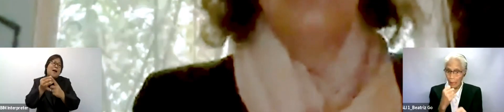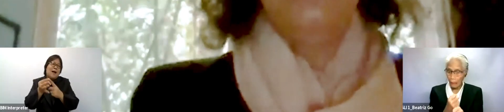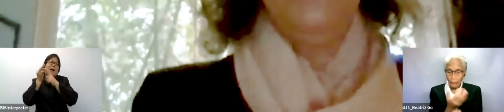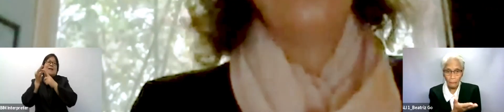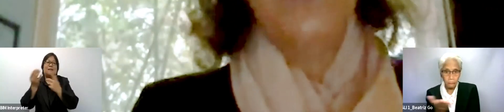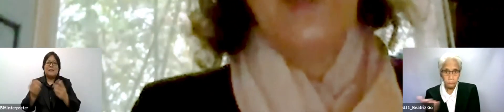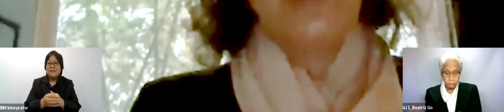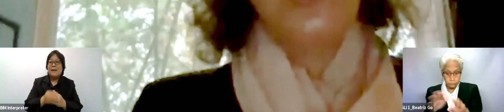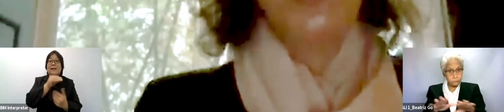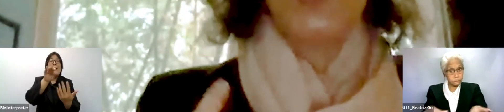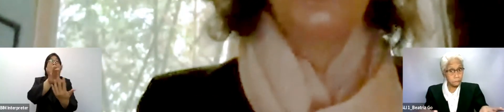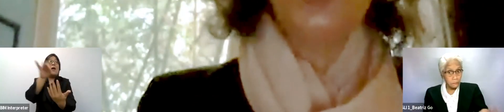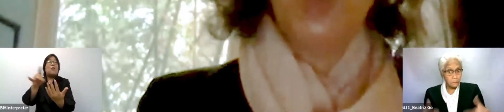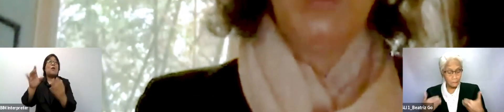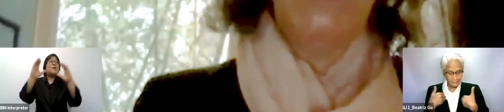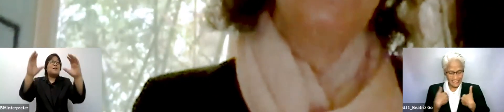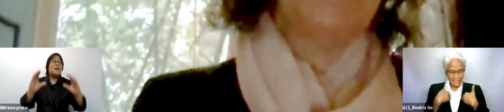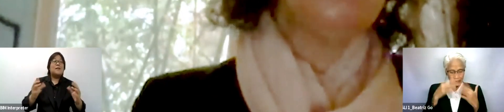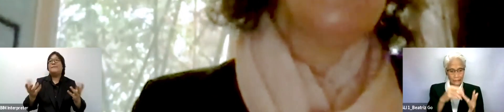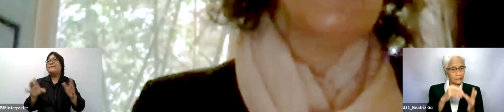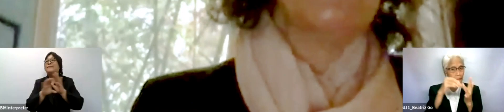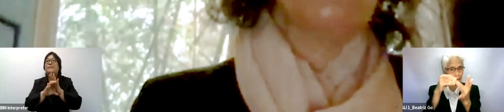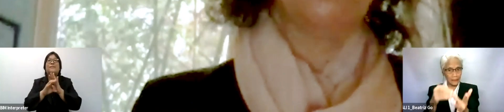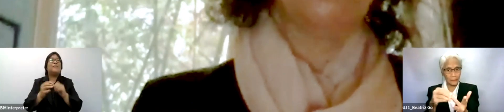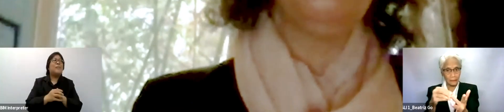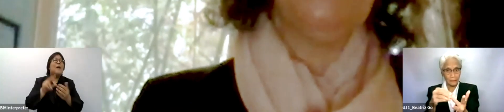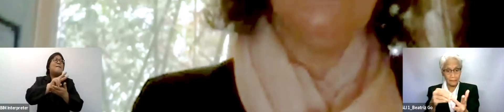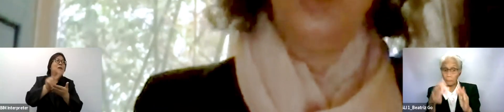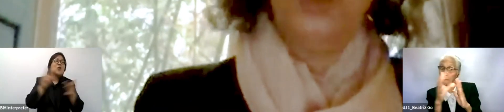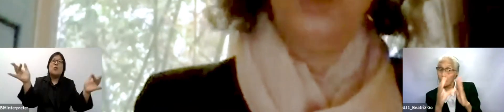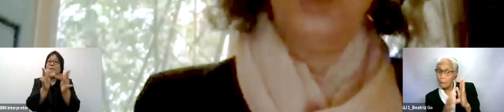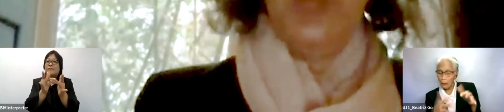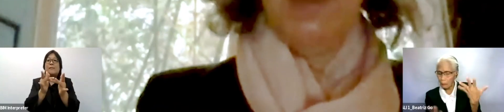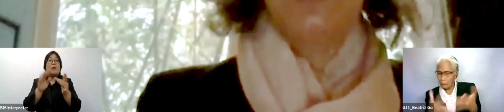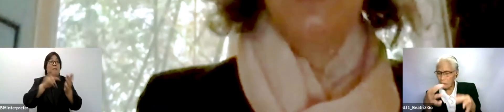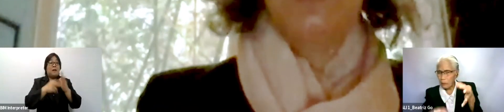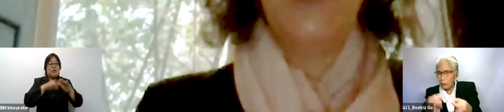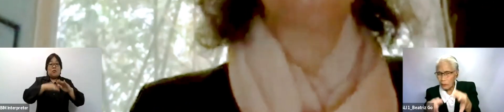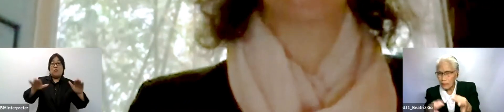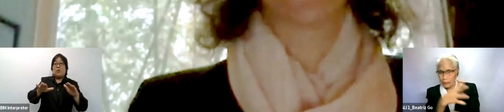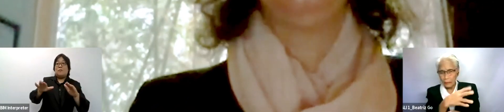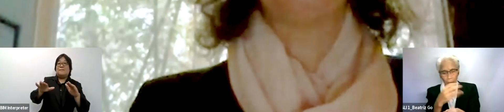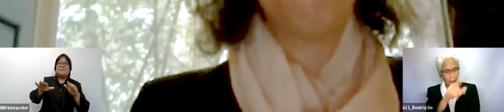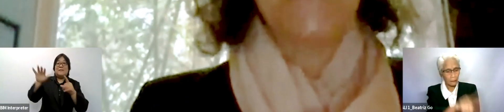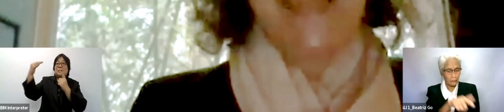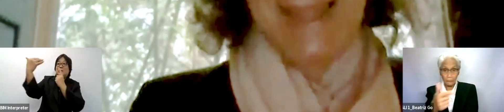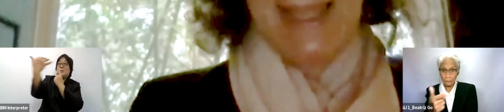intimidated. There is also a strong insistence on the need to recognize the